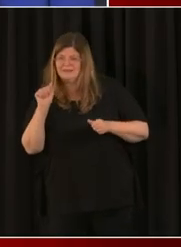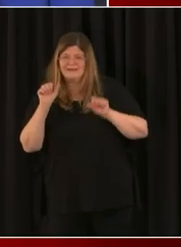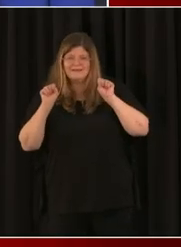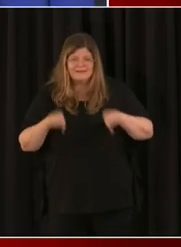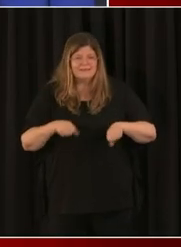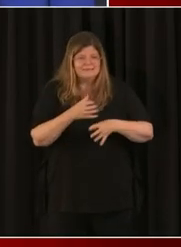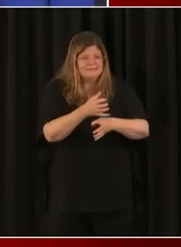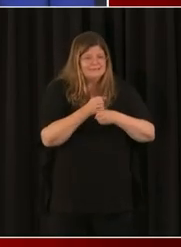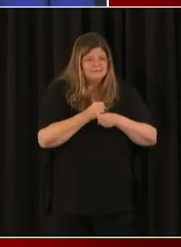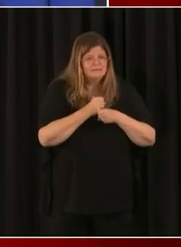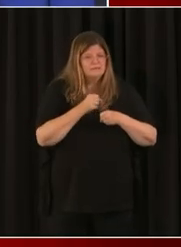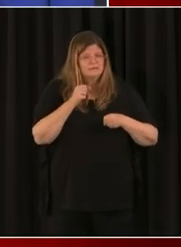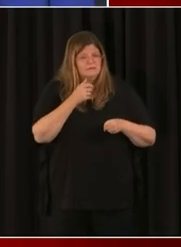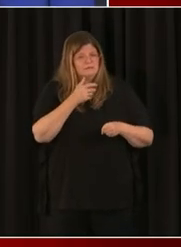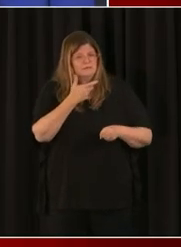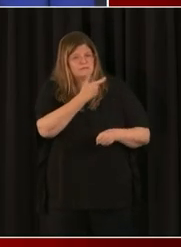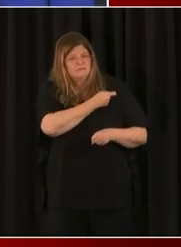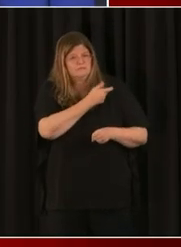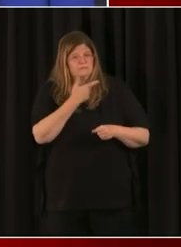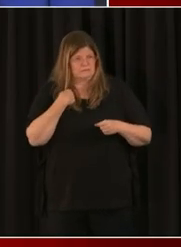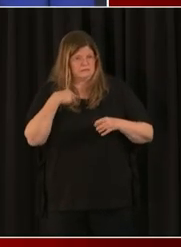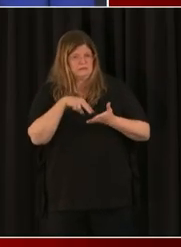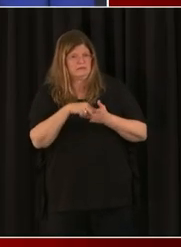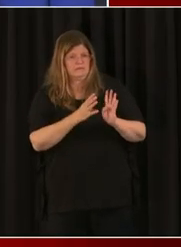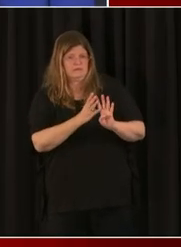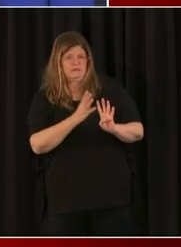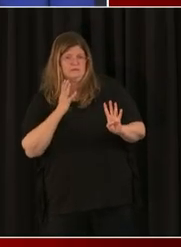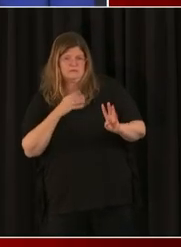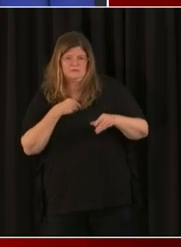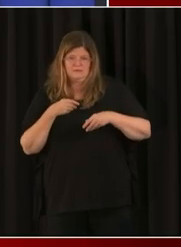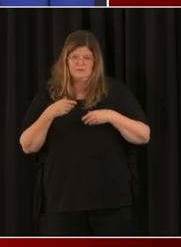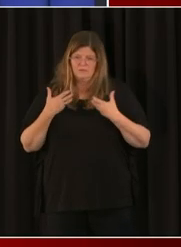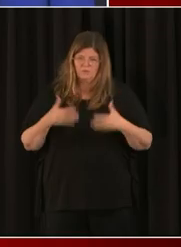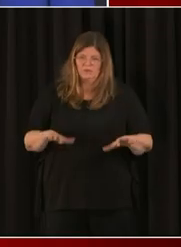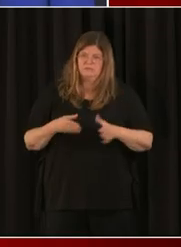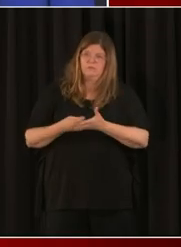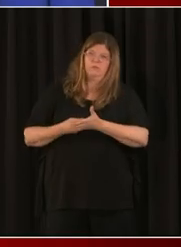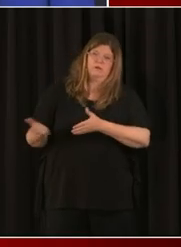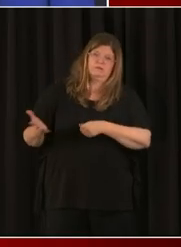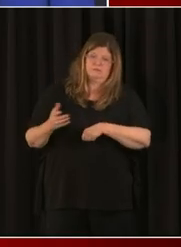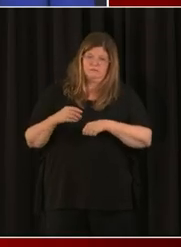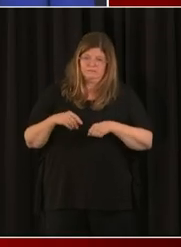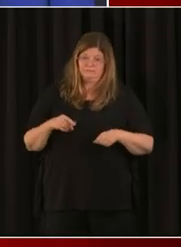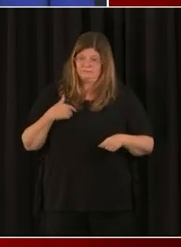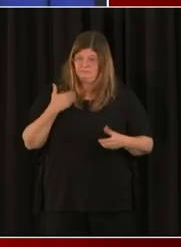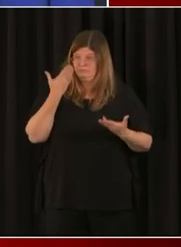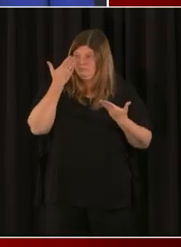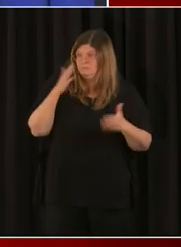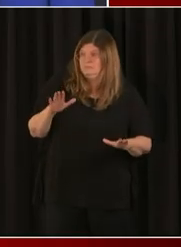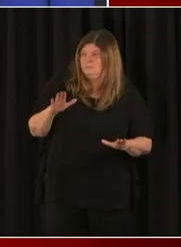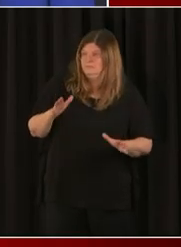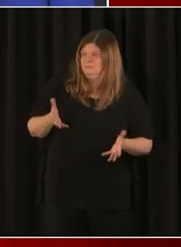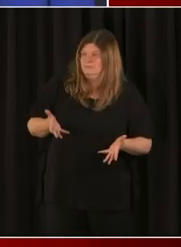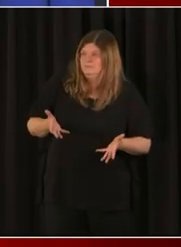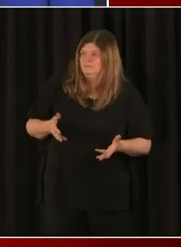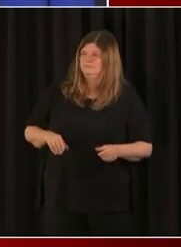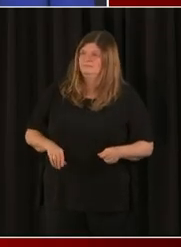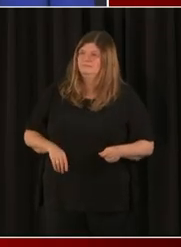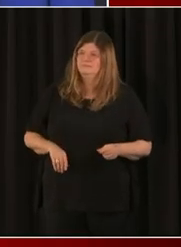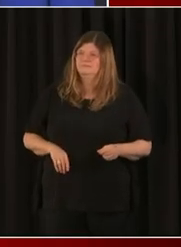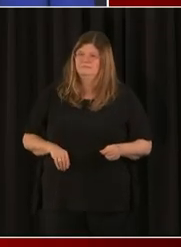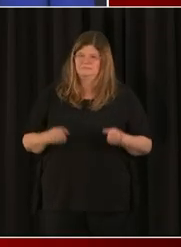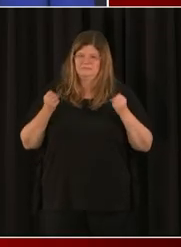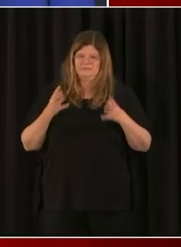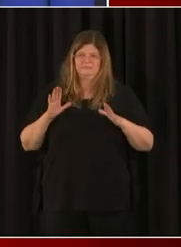get a Moderna vaccine just because they happened to be standing in line and the person administering it didn't want it to go to waste? I don't. I think